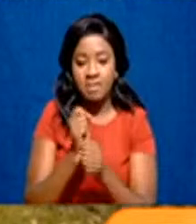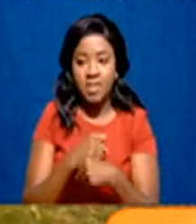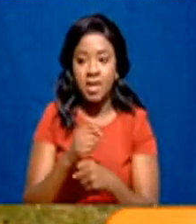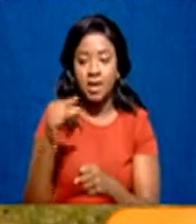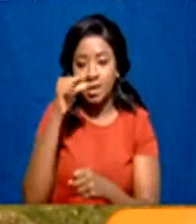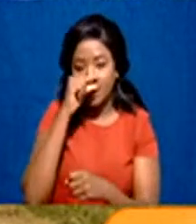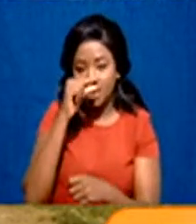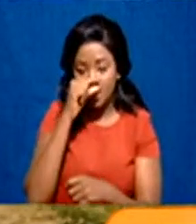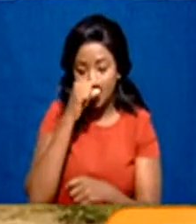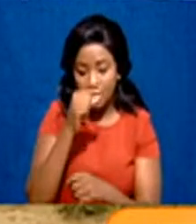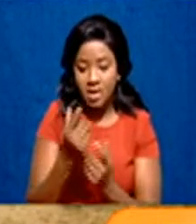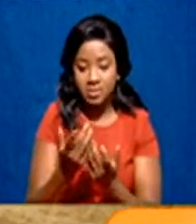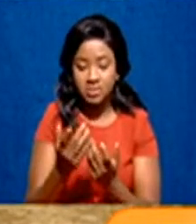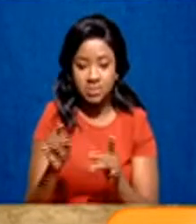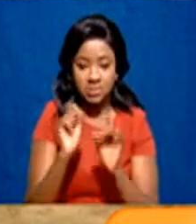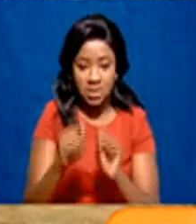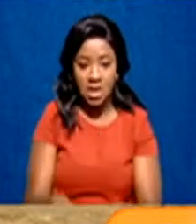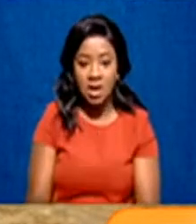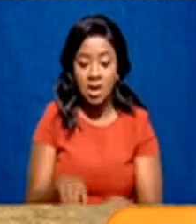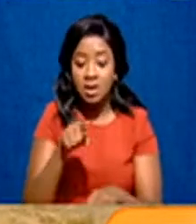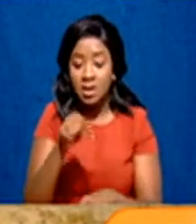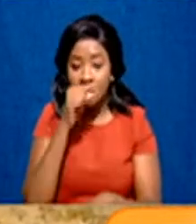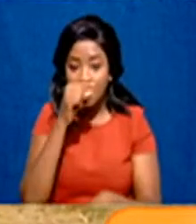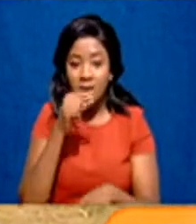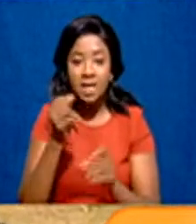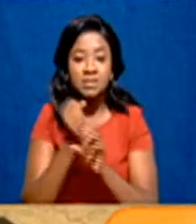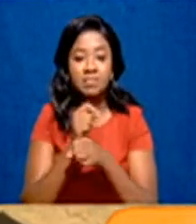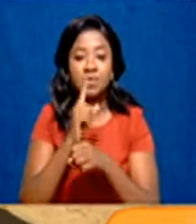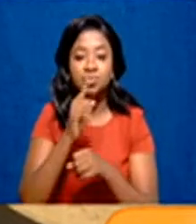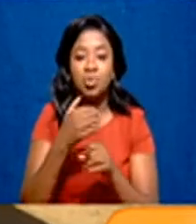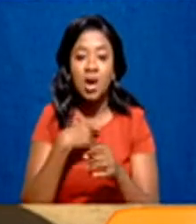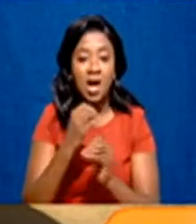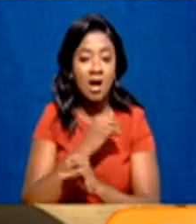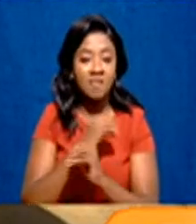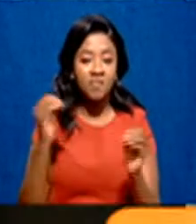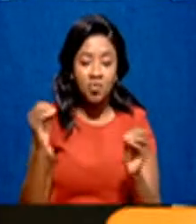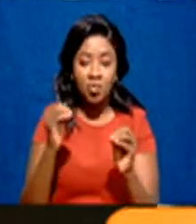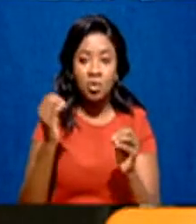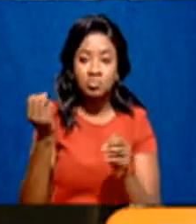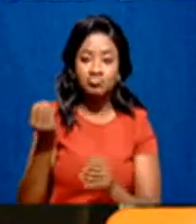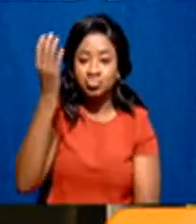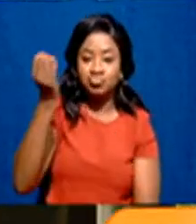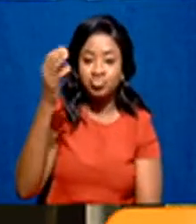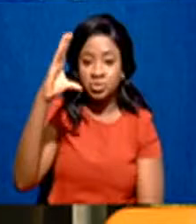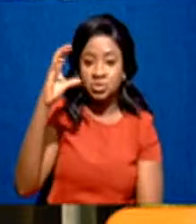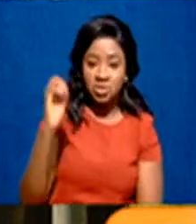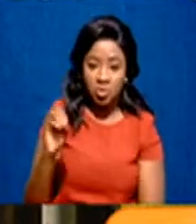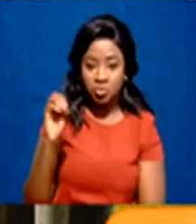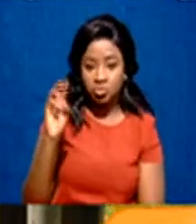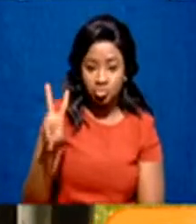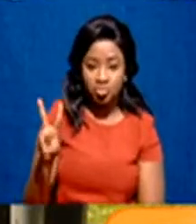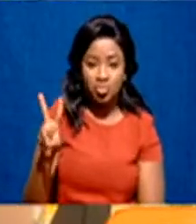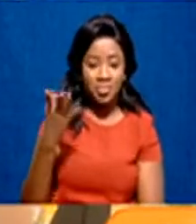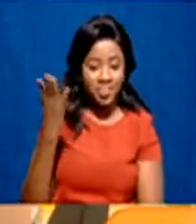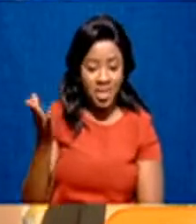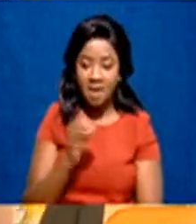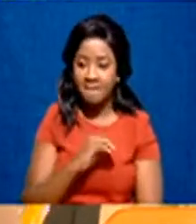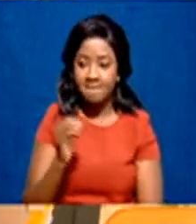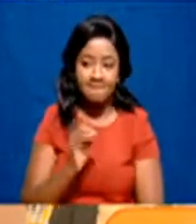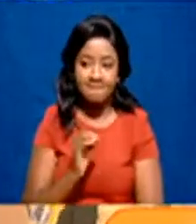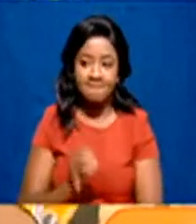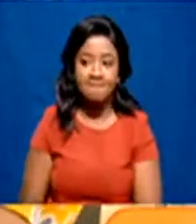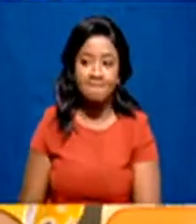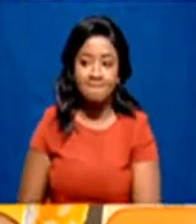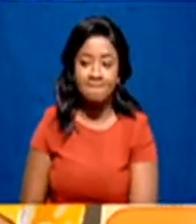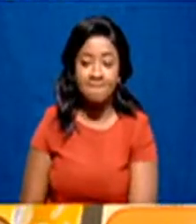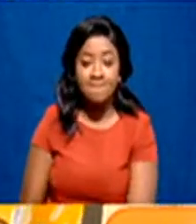gasifier system is whereby now ensures there is no carbon emission to the atmosphere for the biomass that is being burned. The dryers can